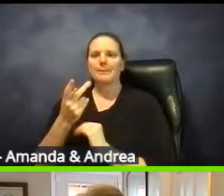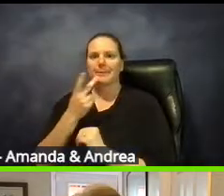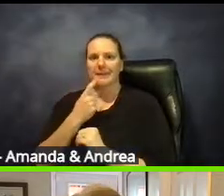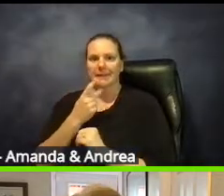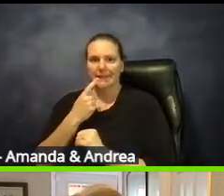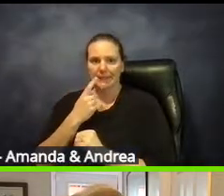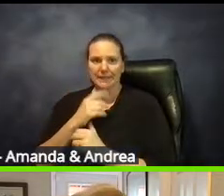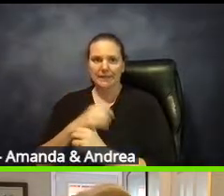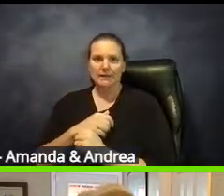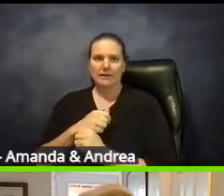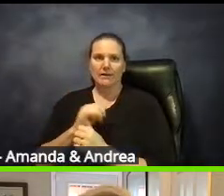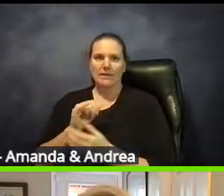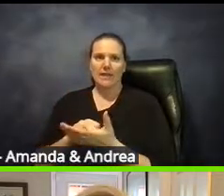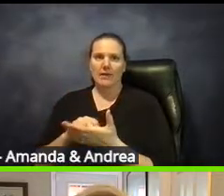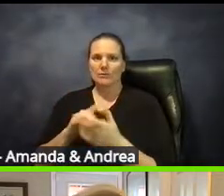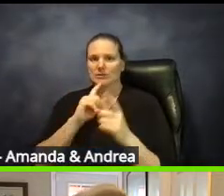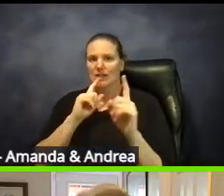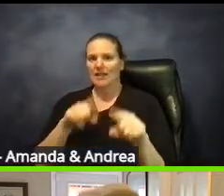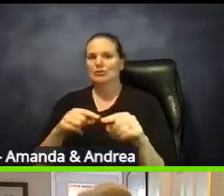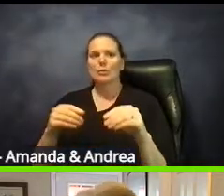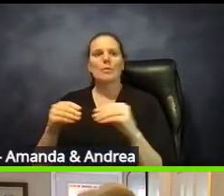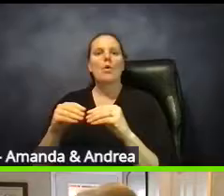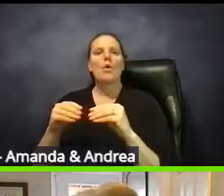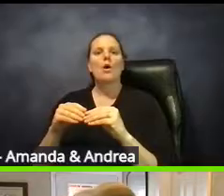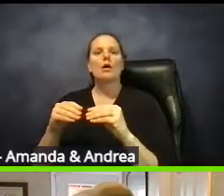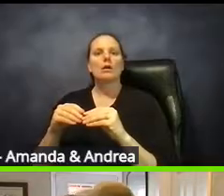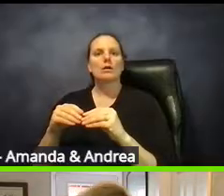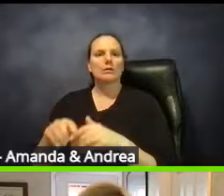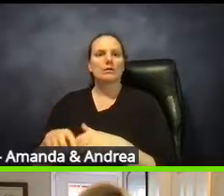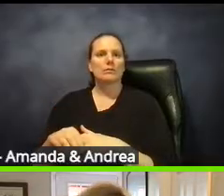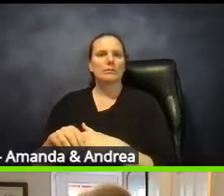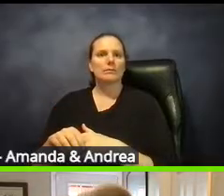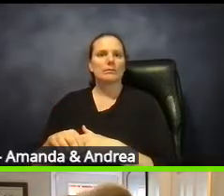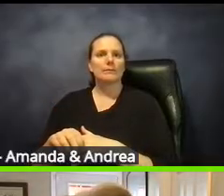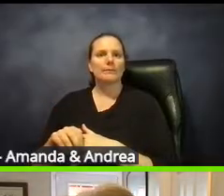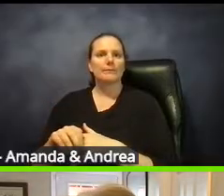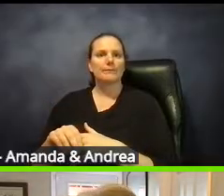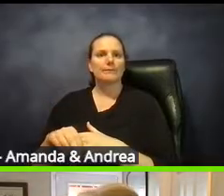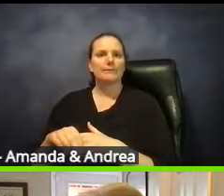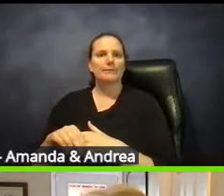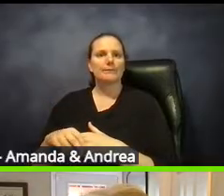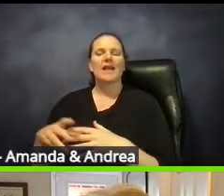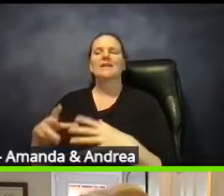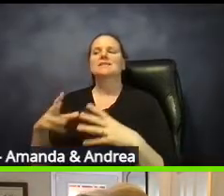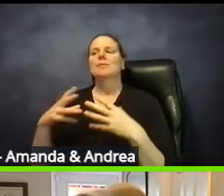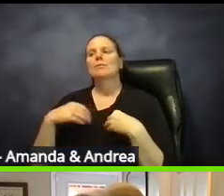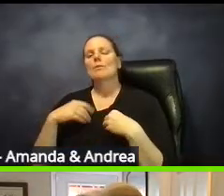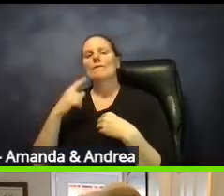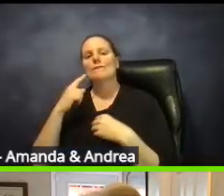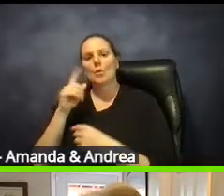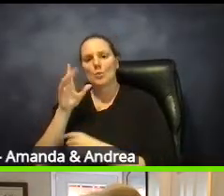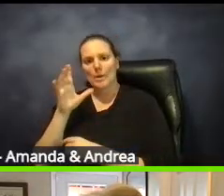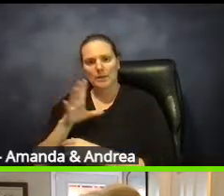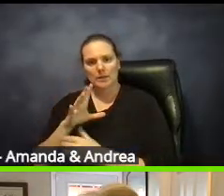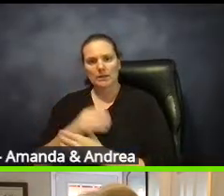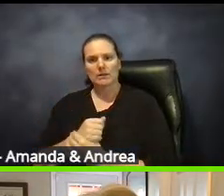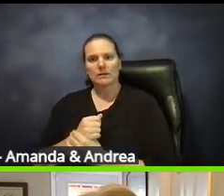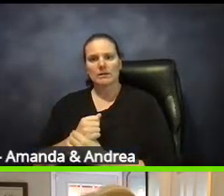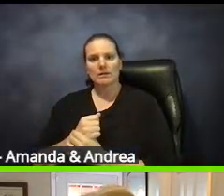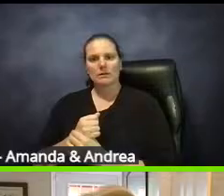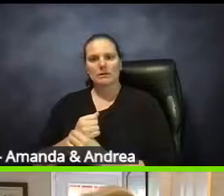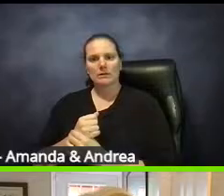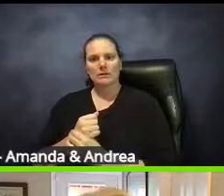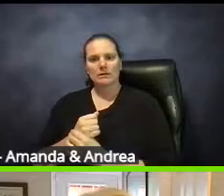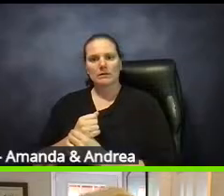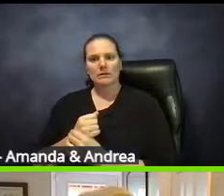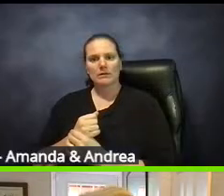That was their answer to making it more acceptable to women. So I would